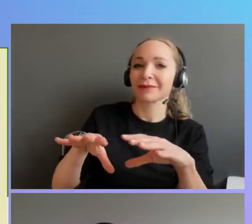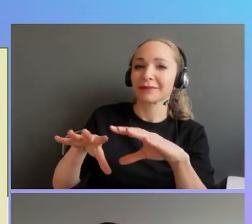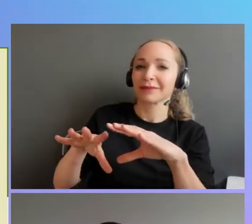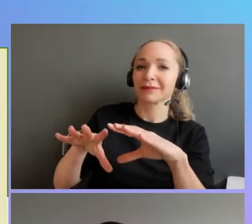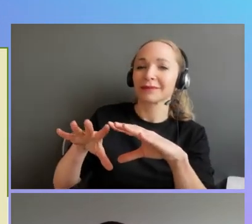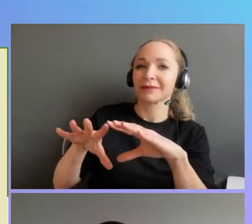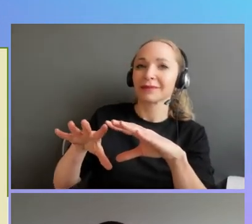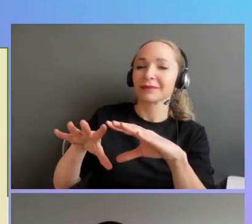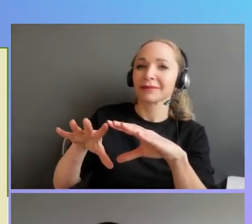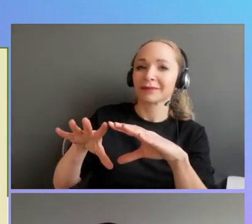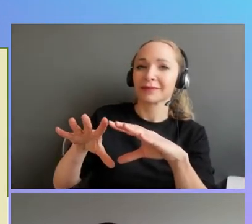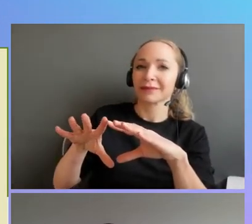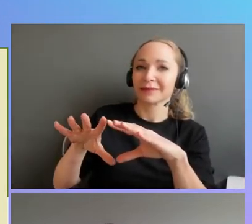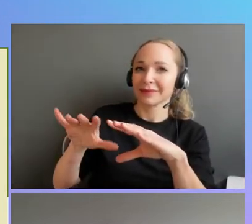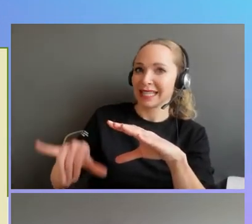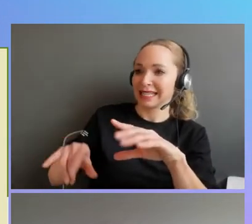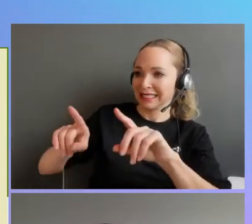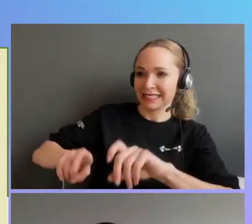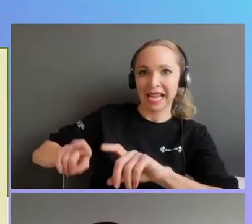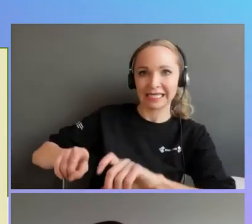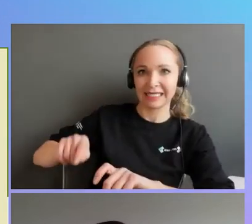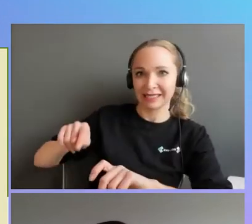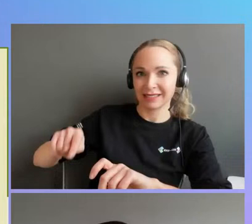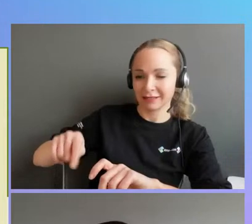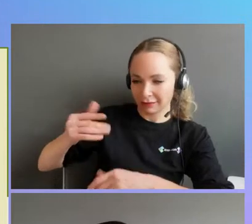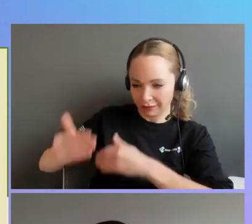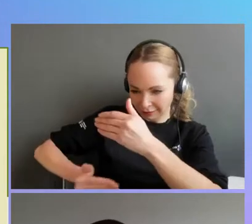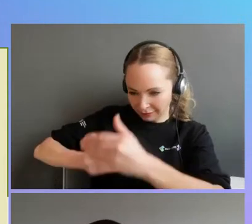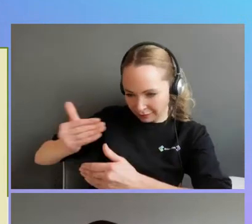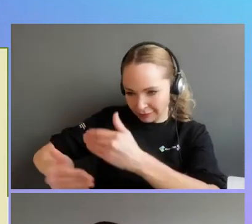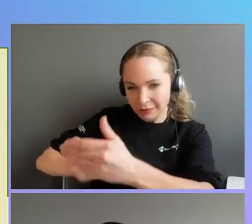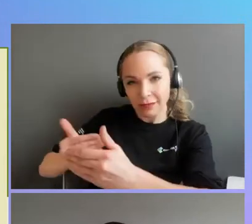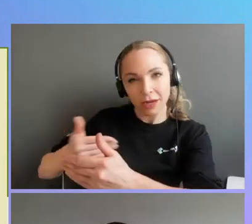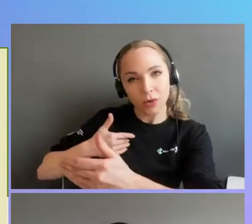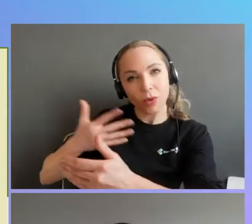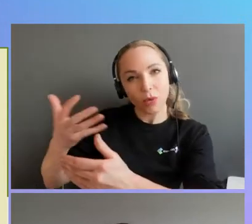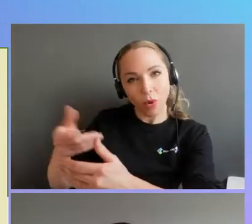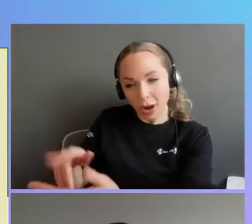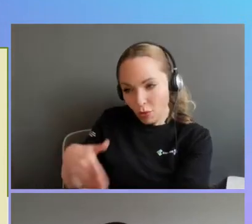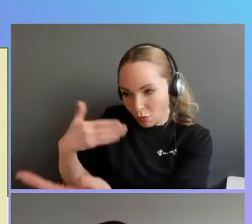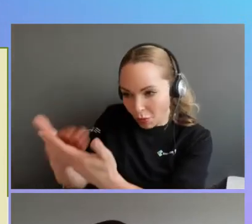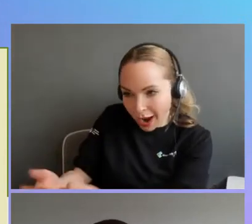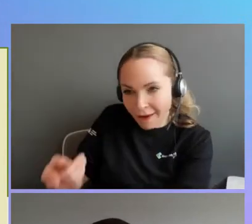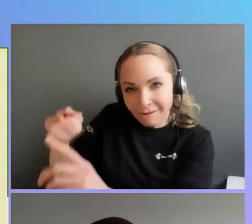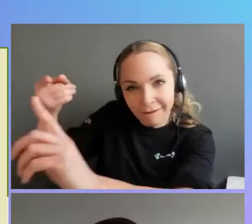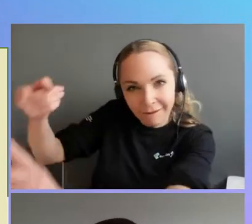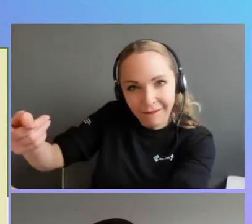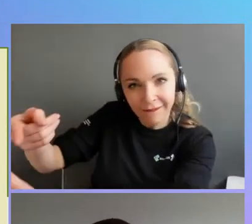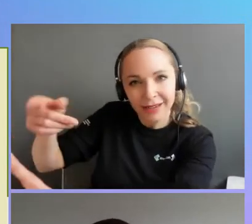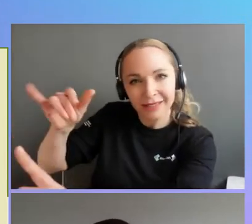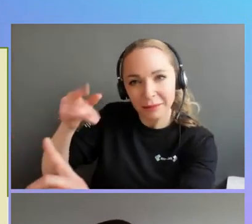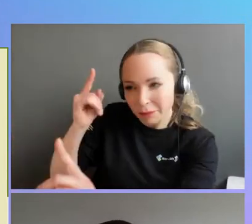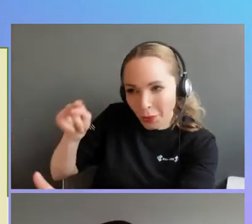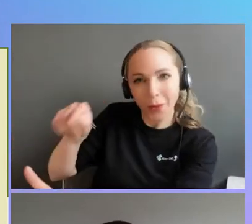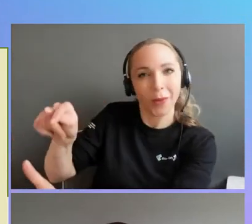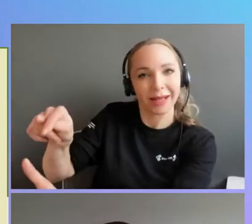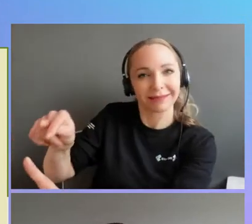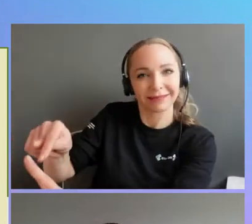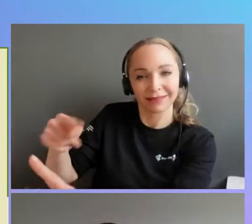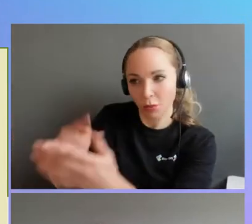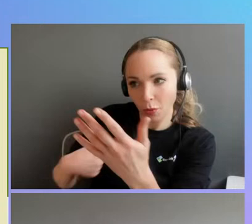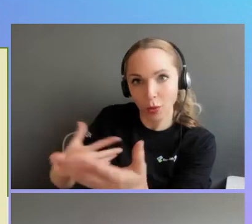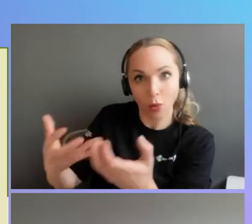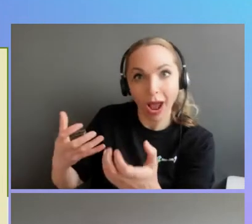reached the exact point you want to look at before triggering